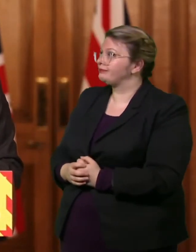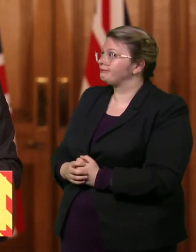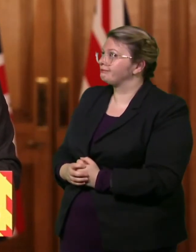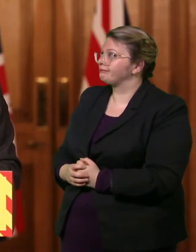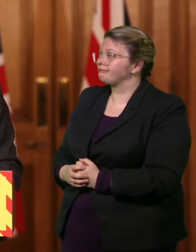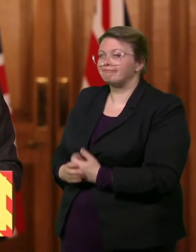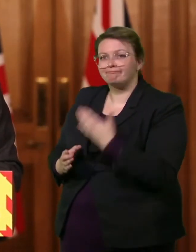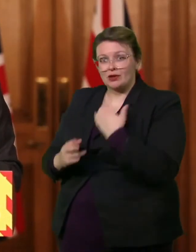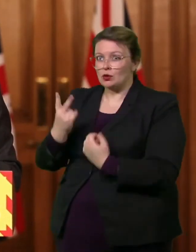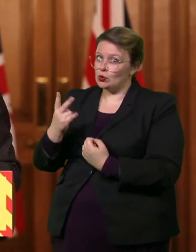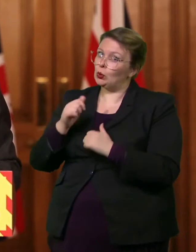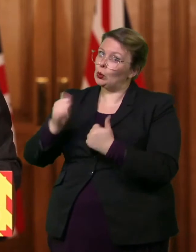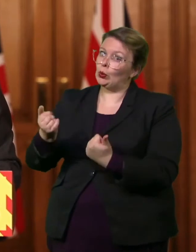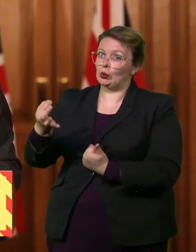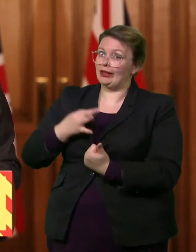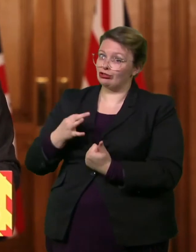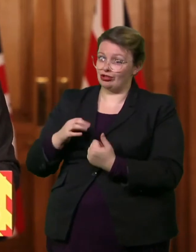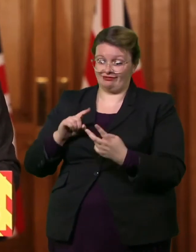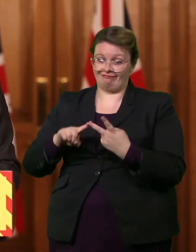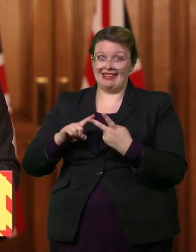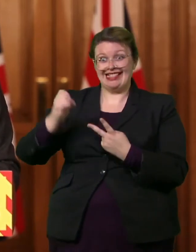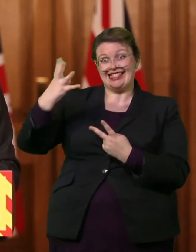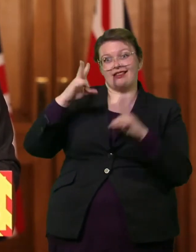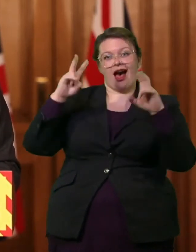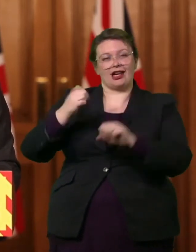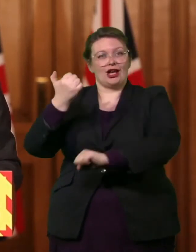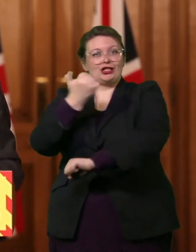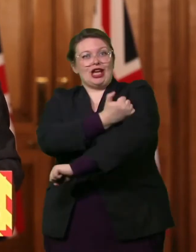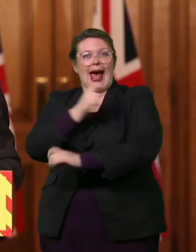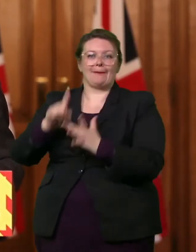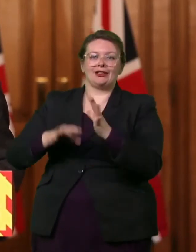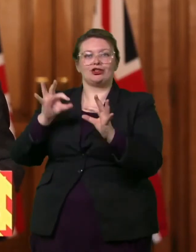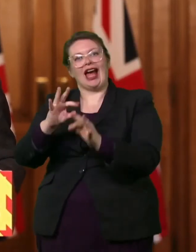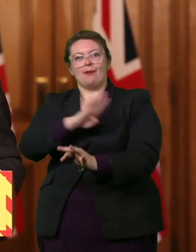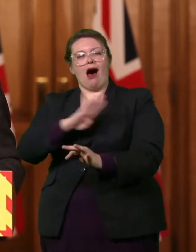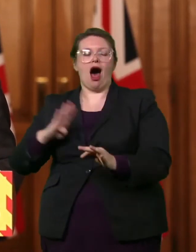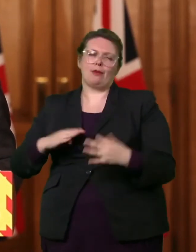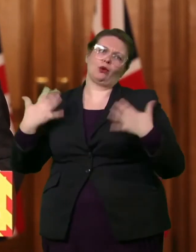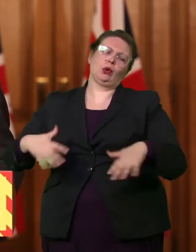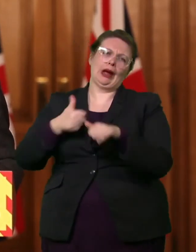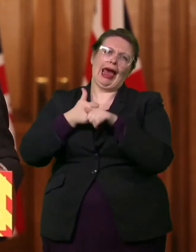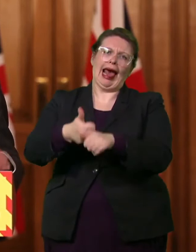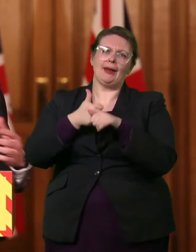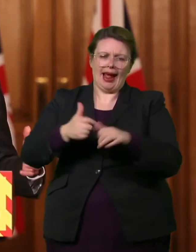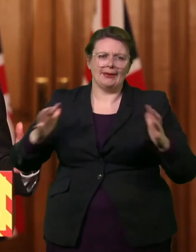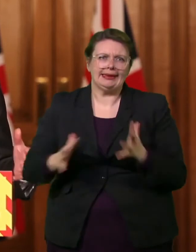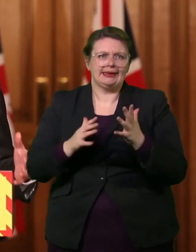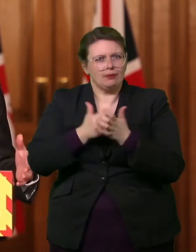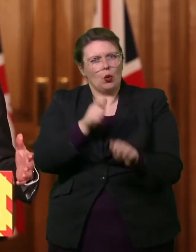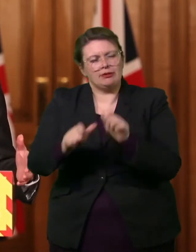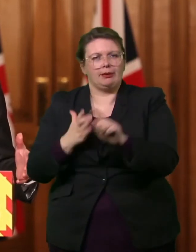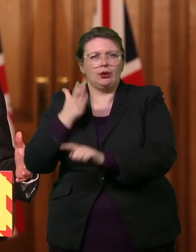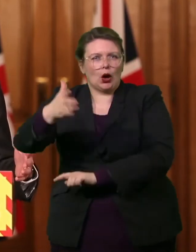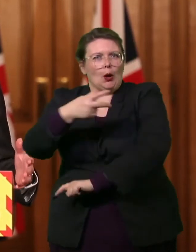on, and they're doing an amazing job in helping everybody to get the vaccines. And the voluntary effort around